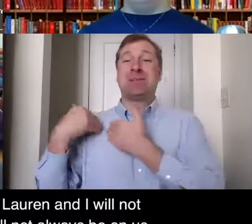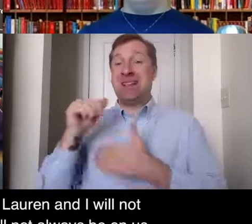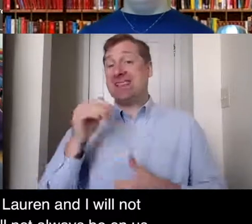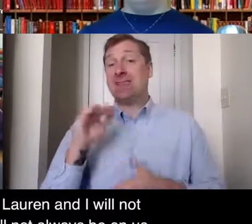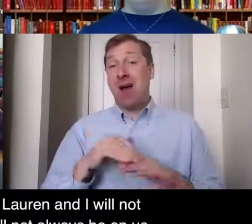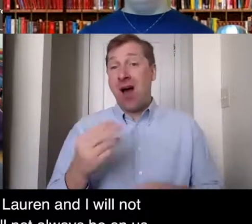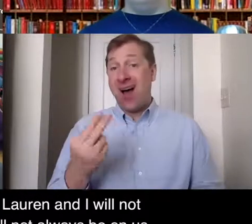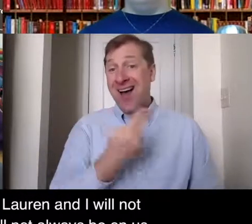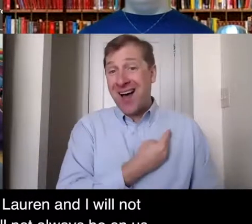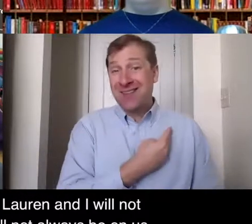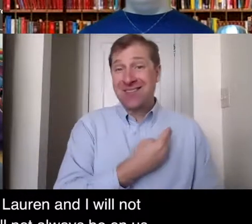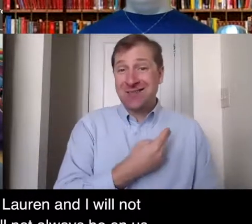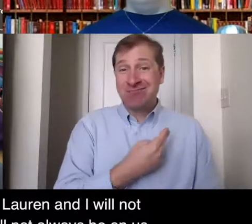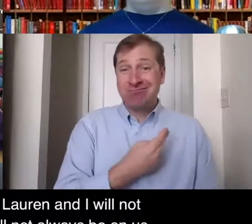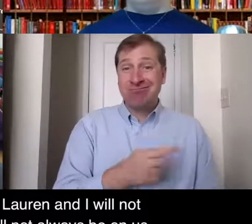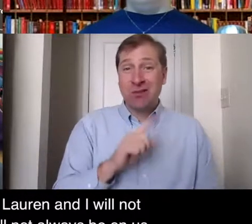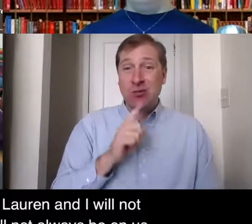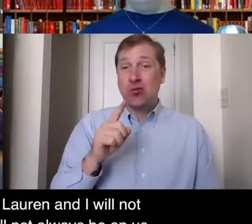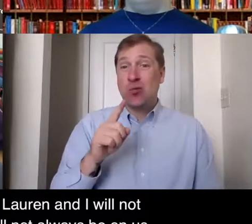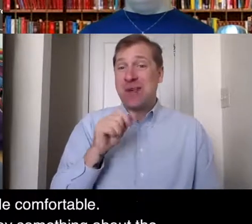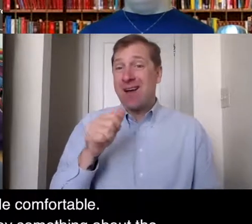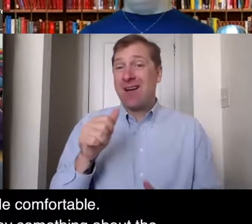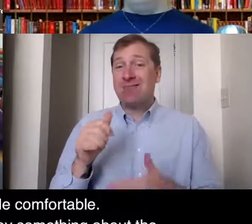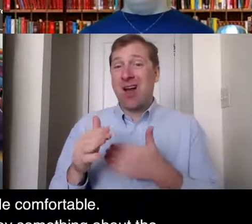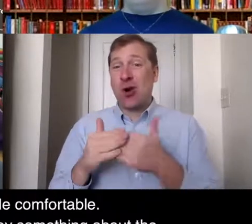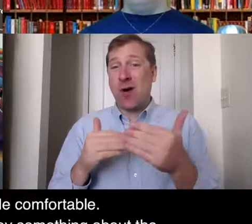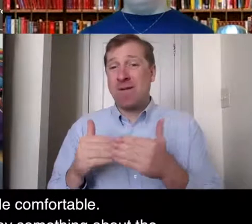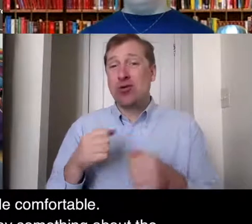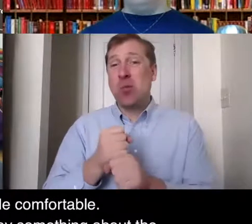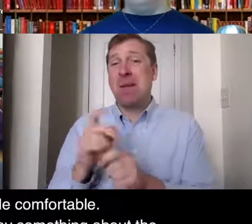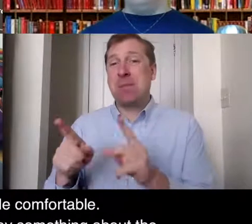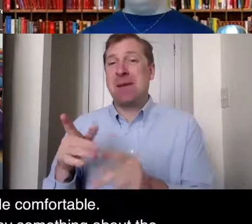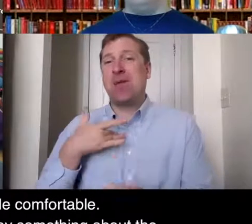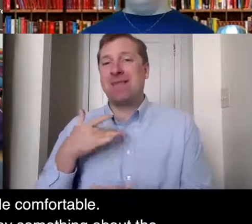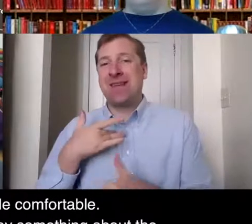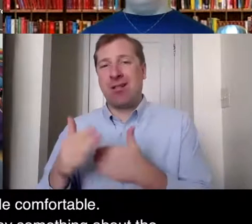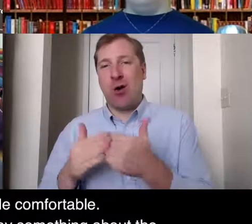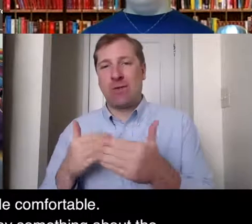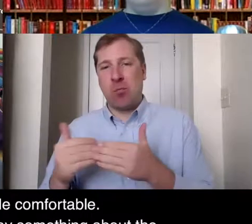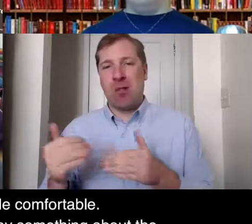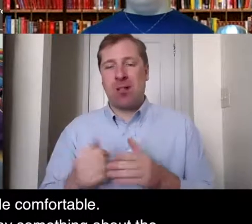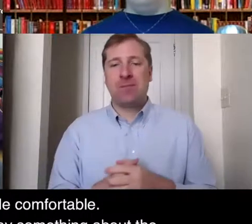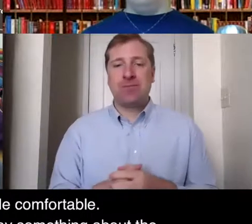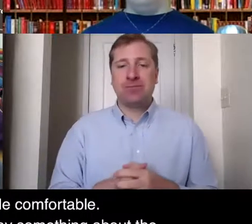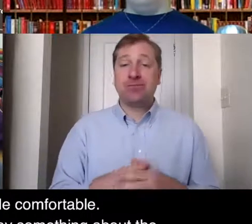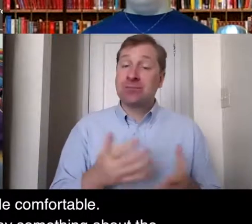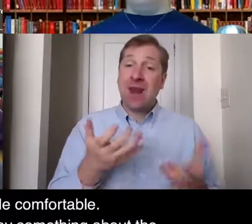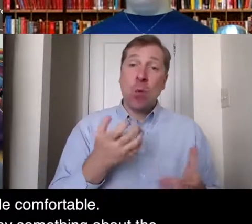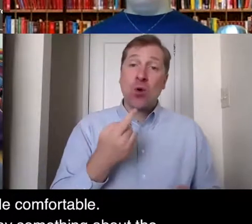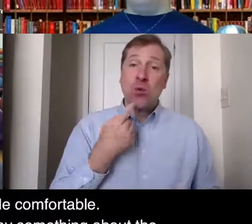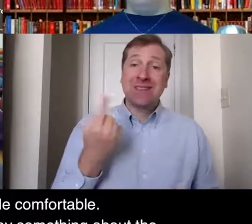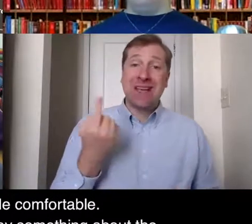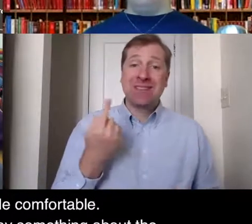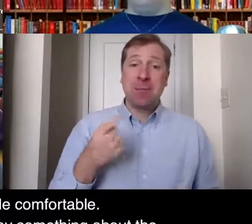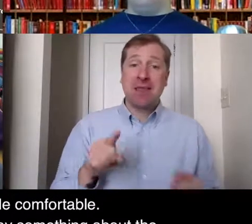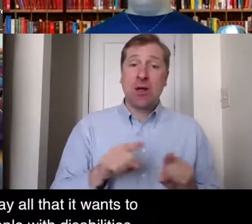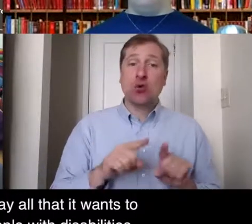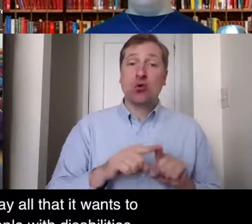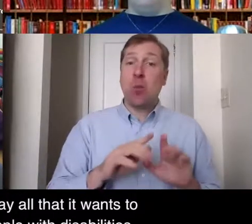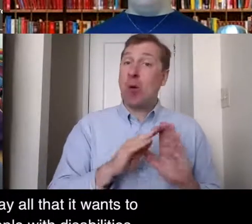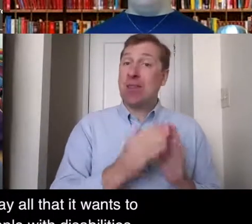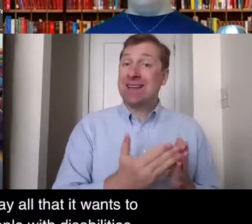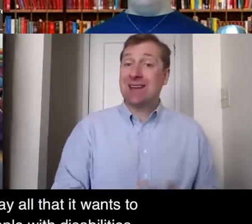us to be uncomfortable, to make people comfortable rather. And I just wanted to say something about the